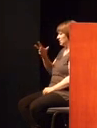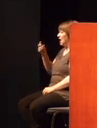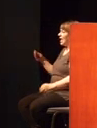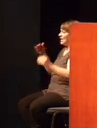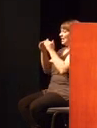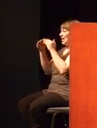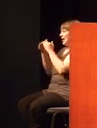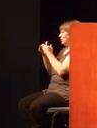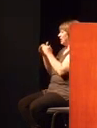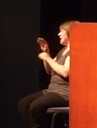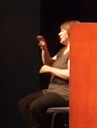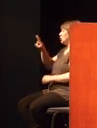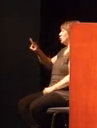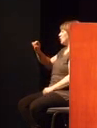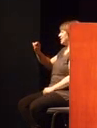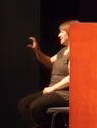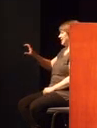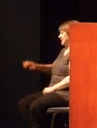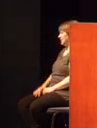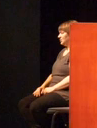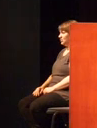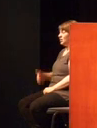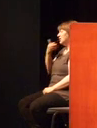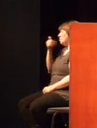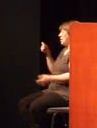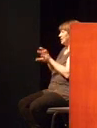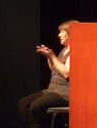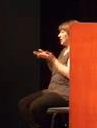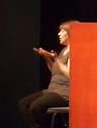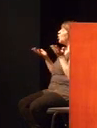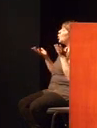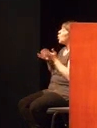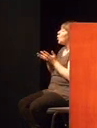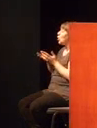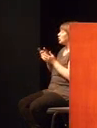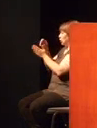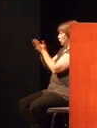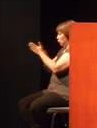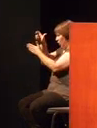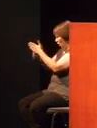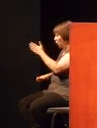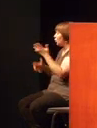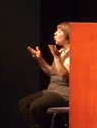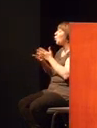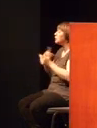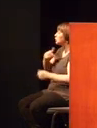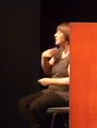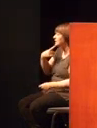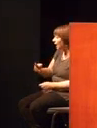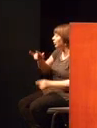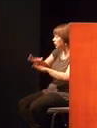equity institutes at USC. She may be best known for her piece, What Do We Tell the Children? On the Huffington Post, where she is a